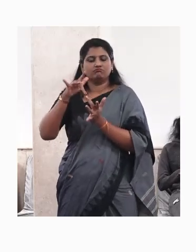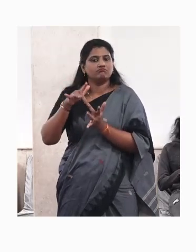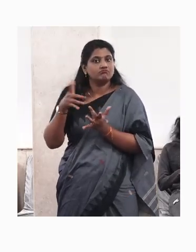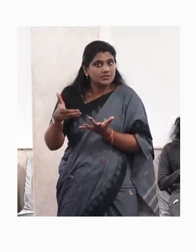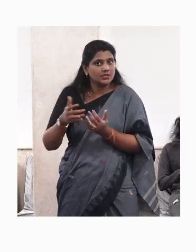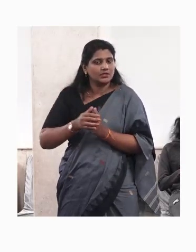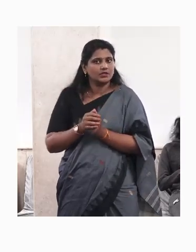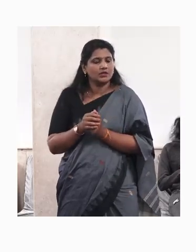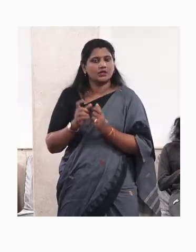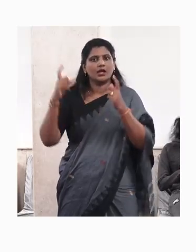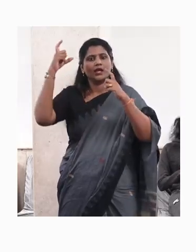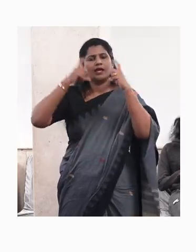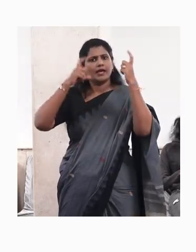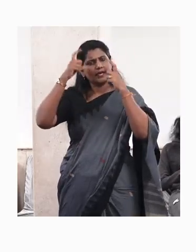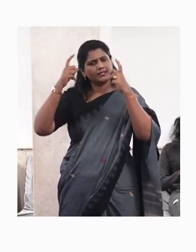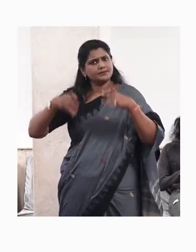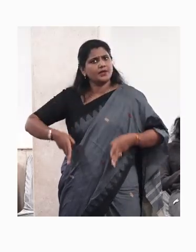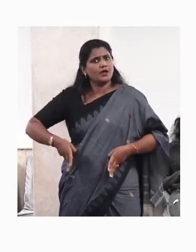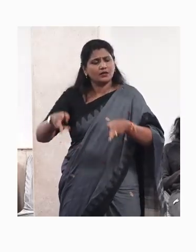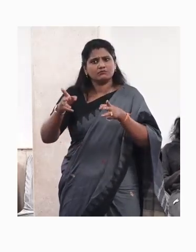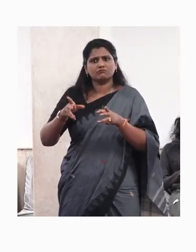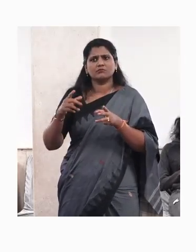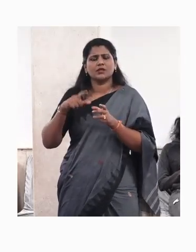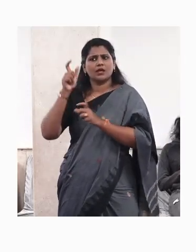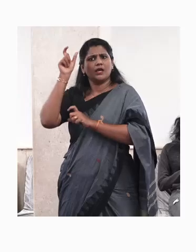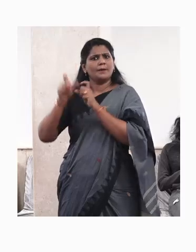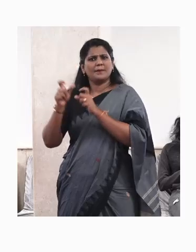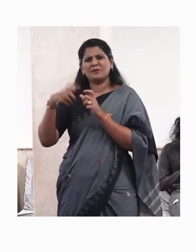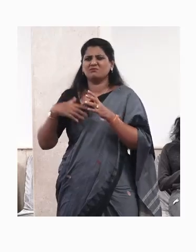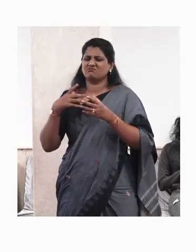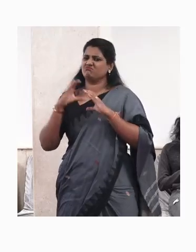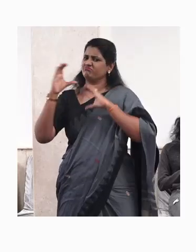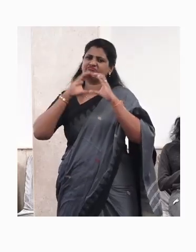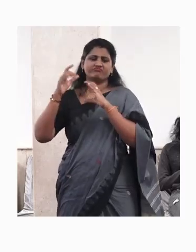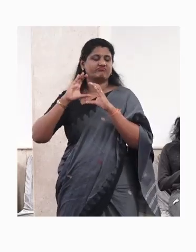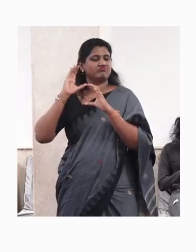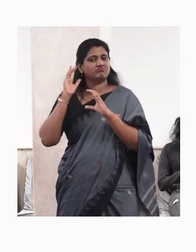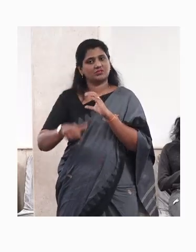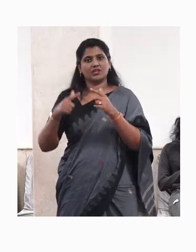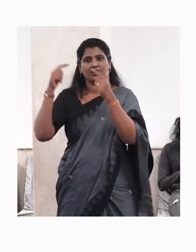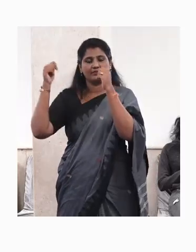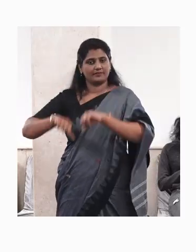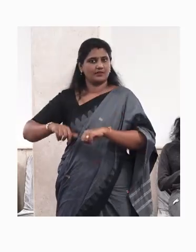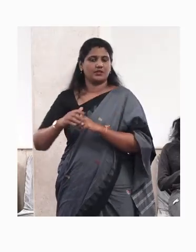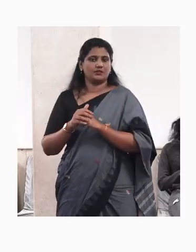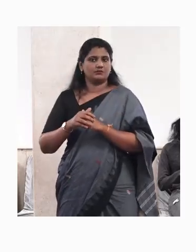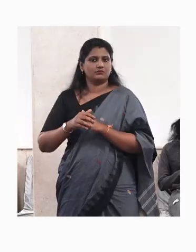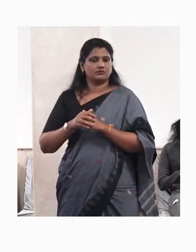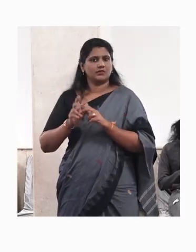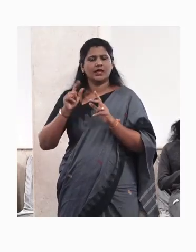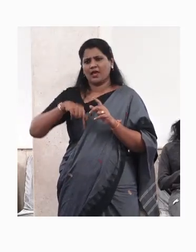think expression pathways for people who otherwise don't communicate, and in some ways in our